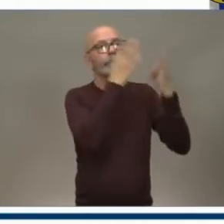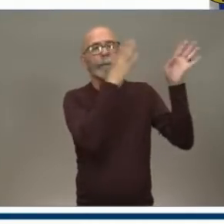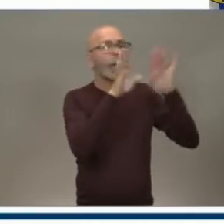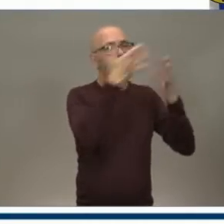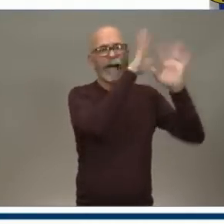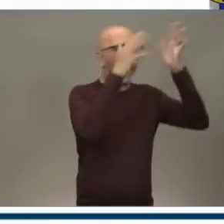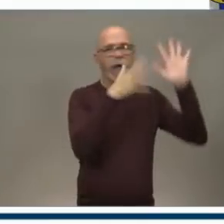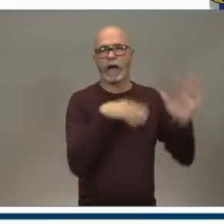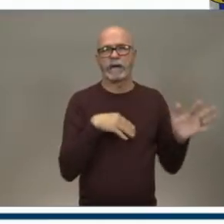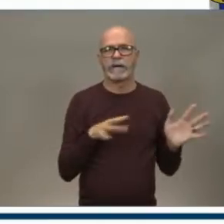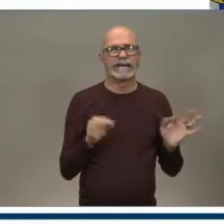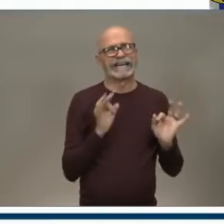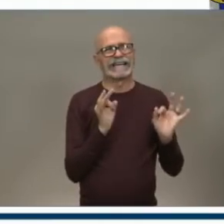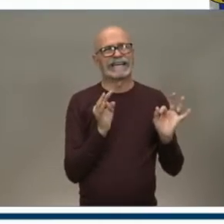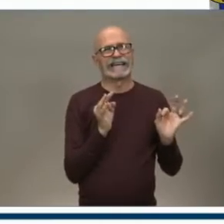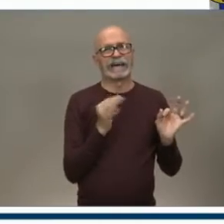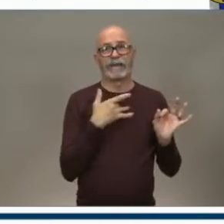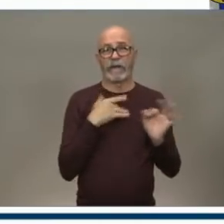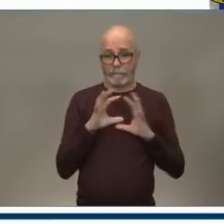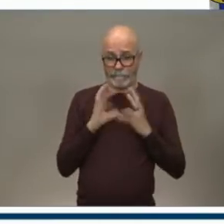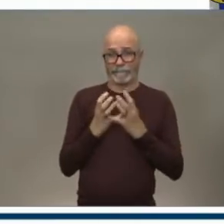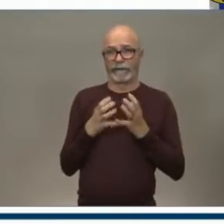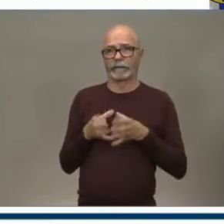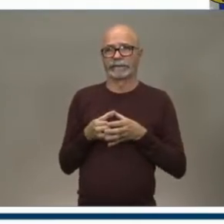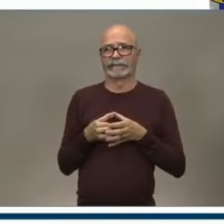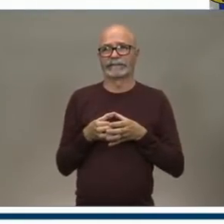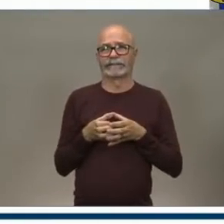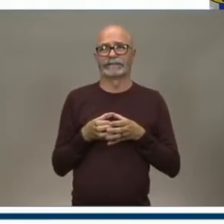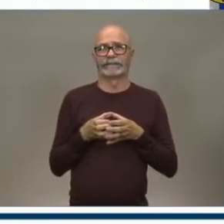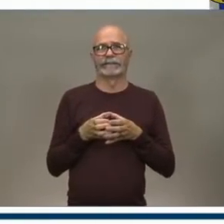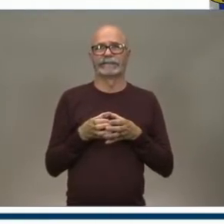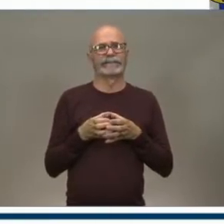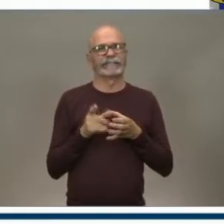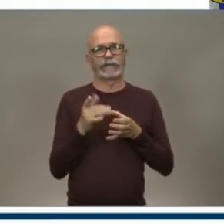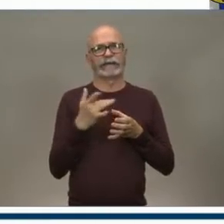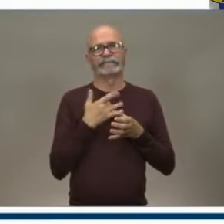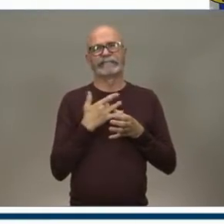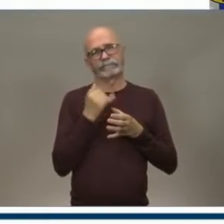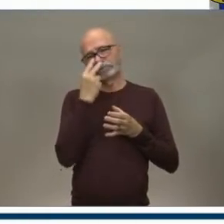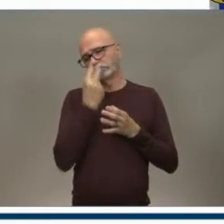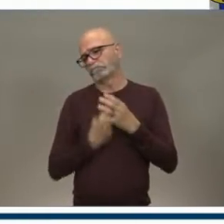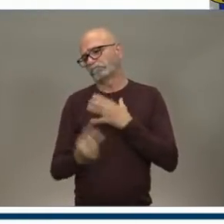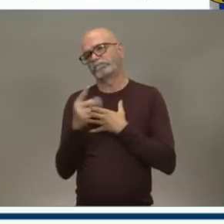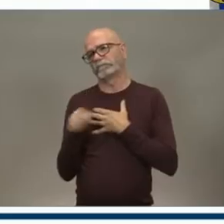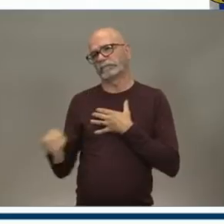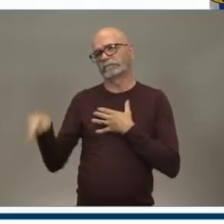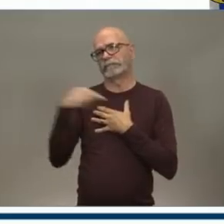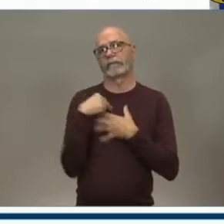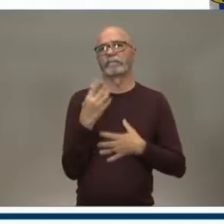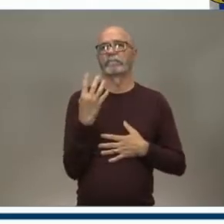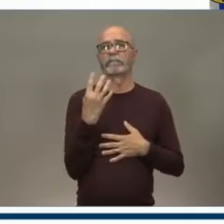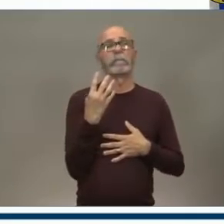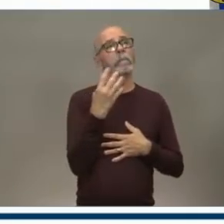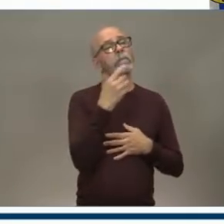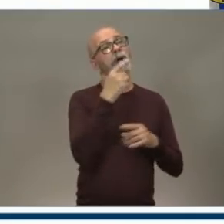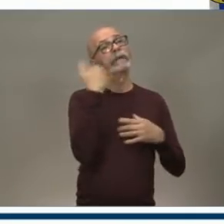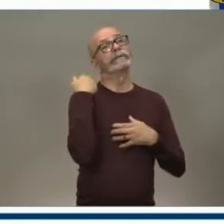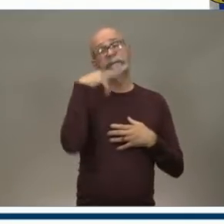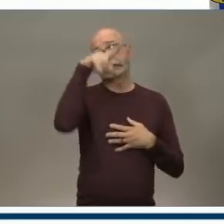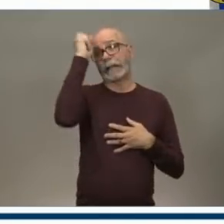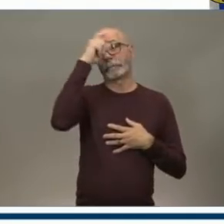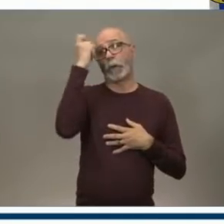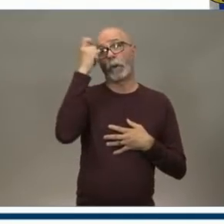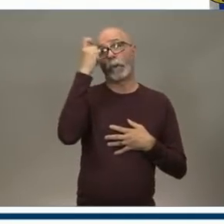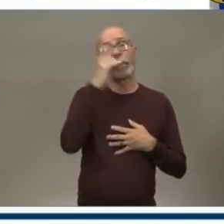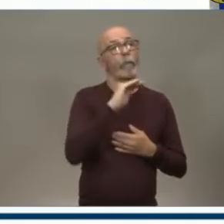of living with COVID has changed over time, what it looks like now versus the summer, given what we've seen elsewhere? I don't